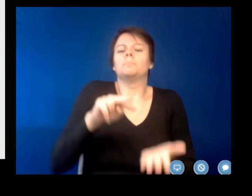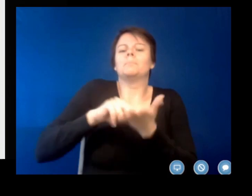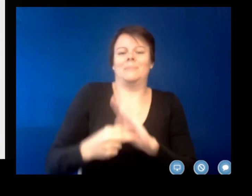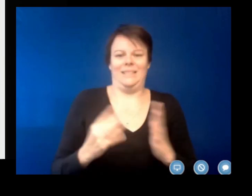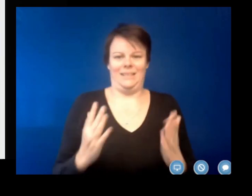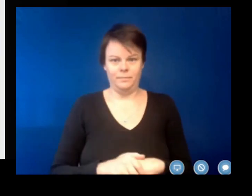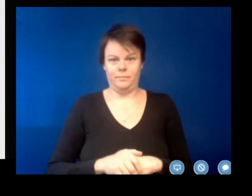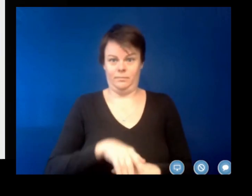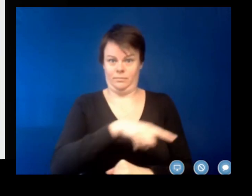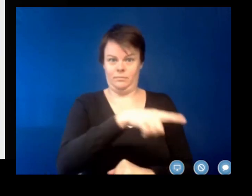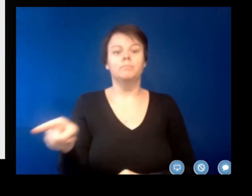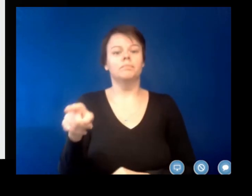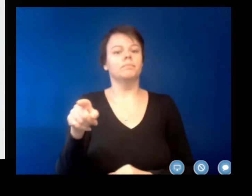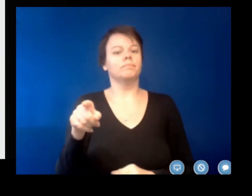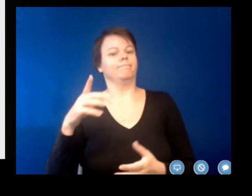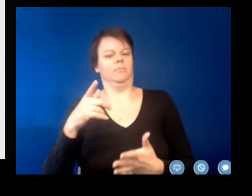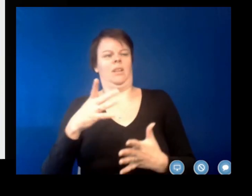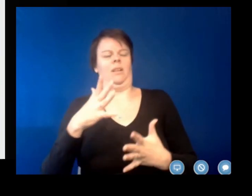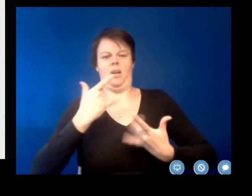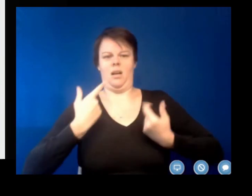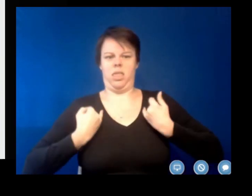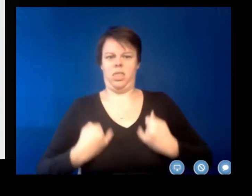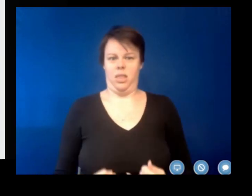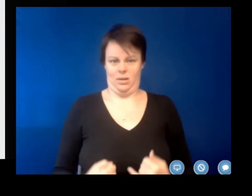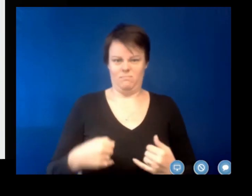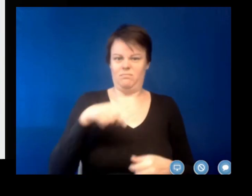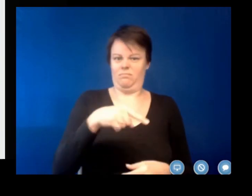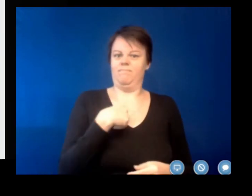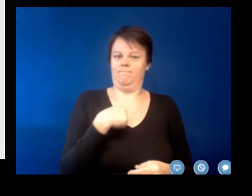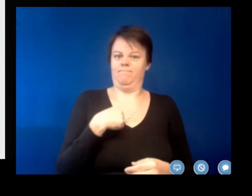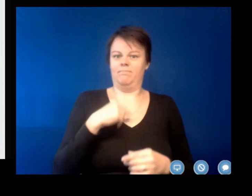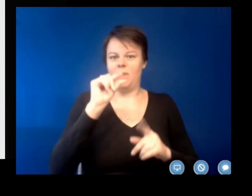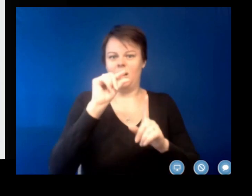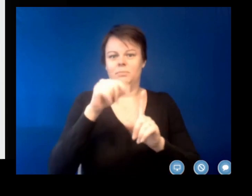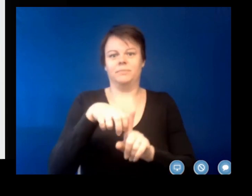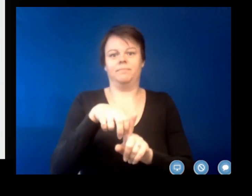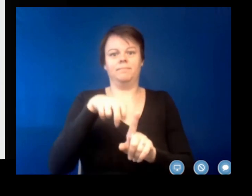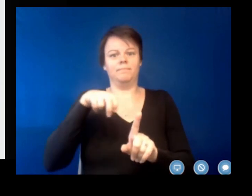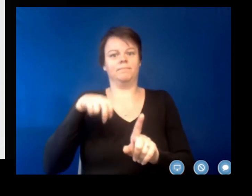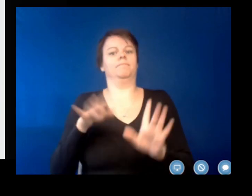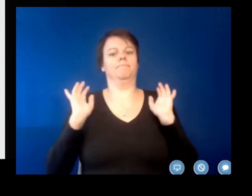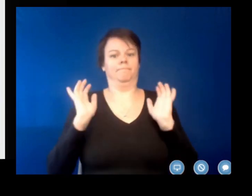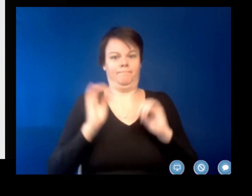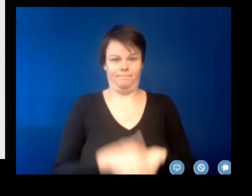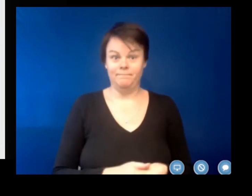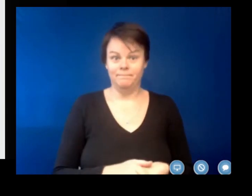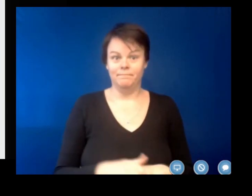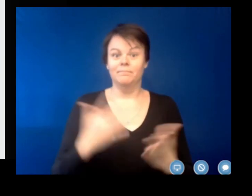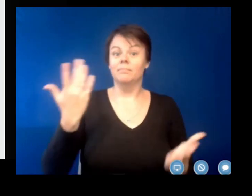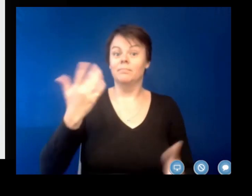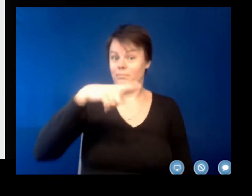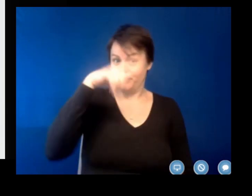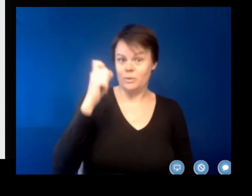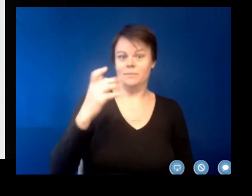may be astonished that I'm going a little bit back, because in my understanding, this is not a